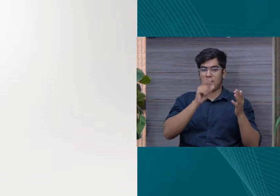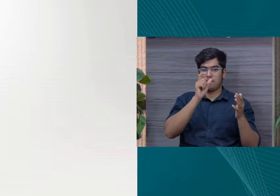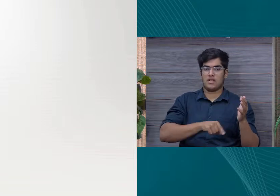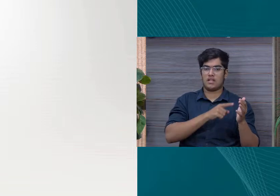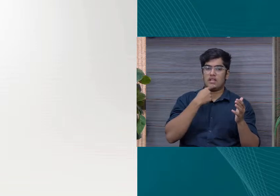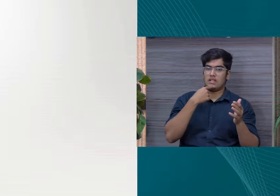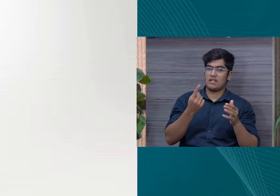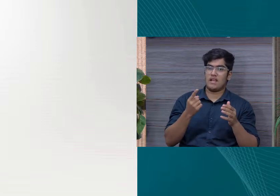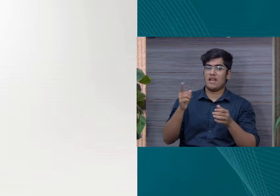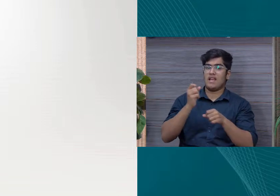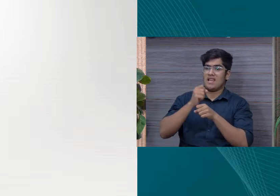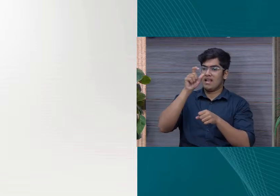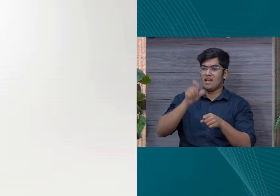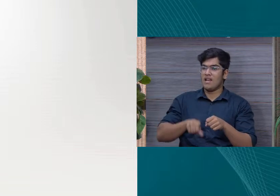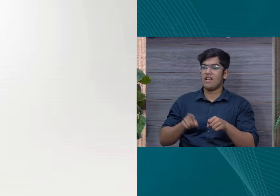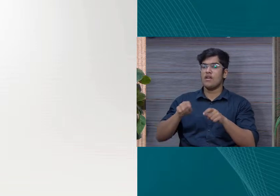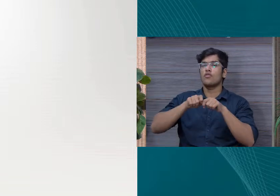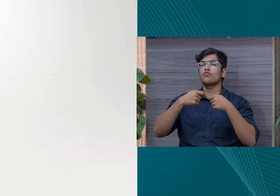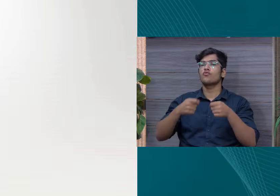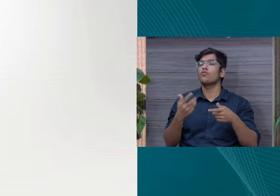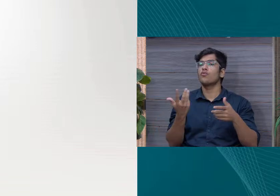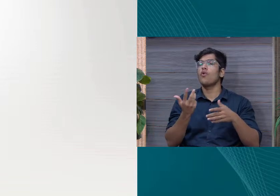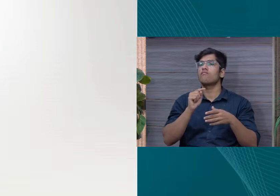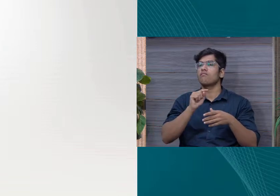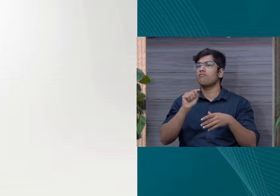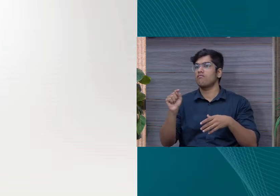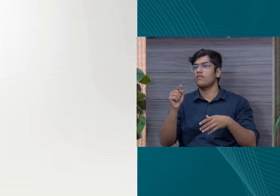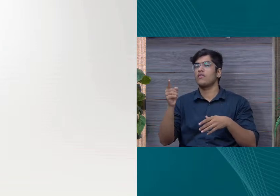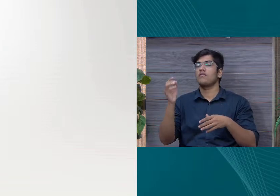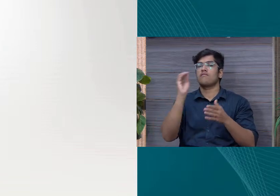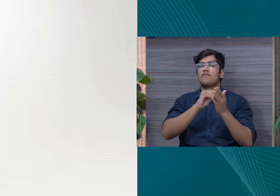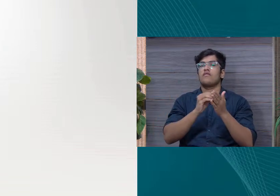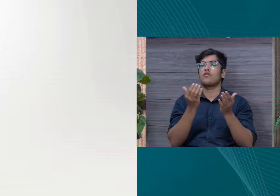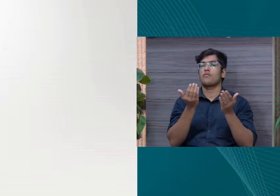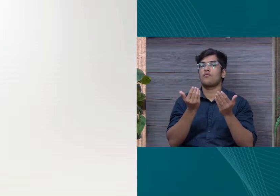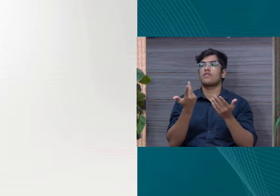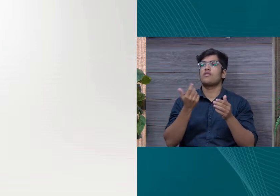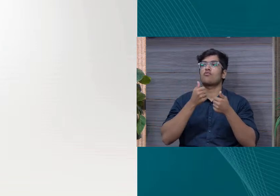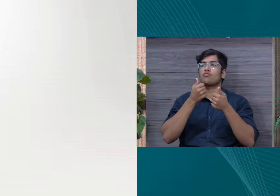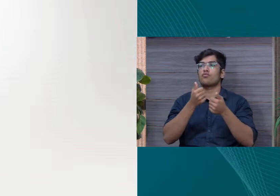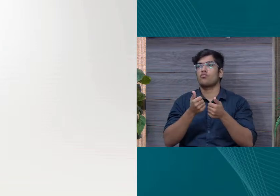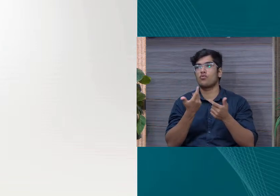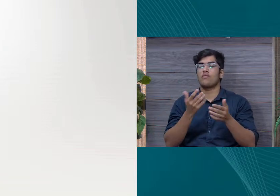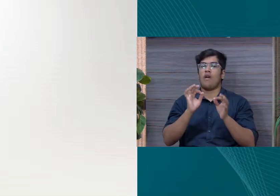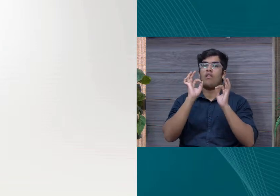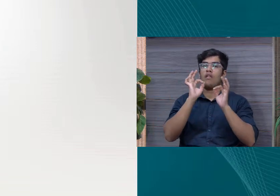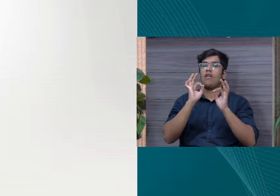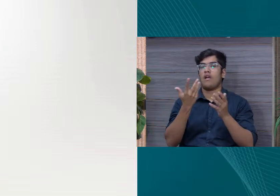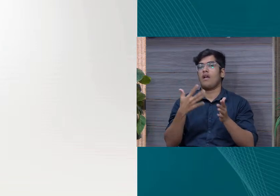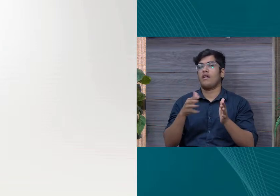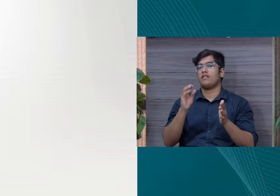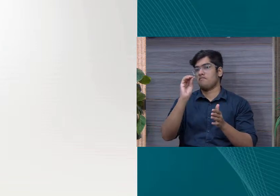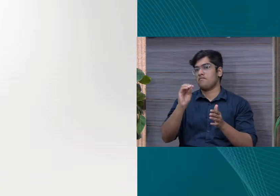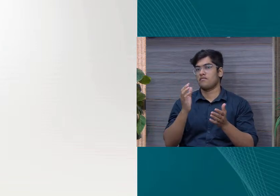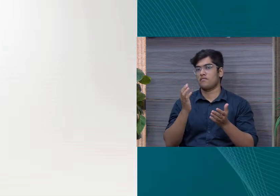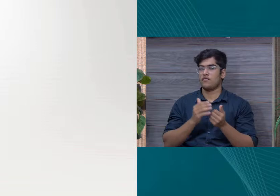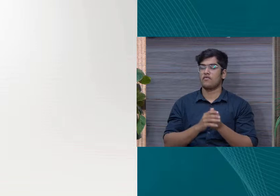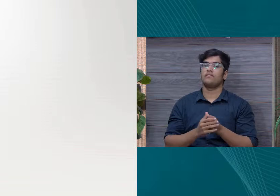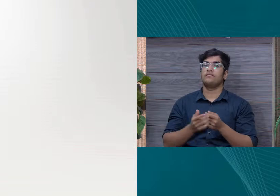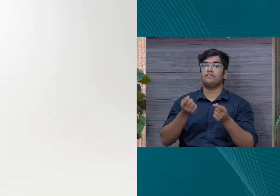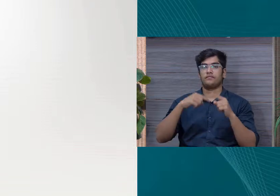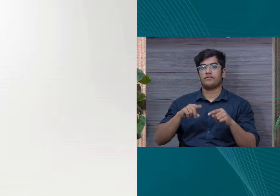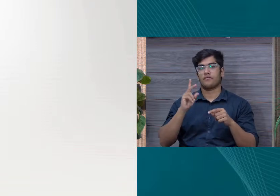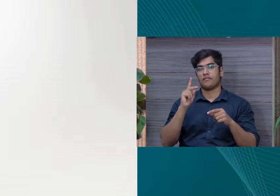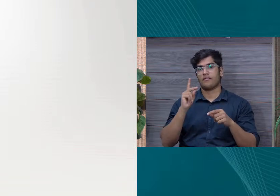a very proficient or a good shoemaker. Similarly, the second part, the remark on boots made Mr.